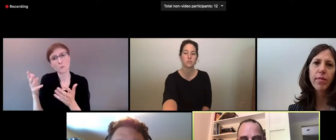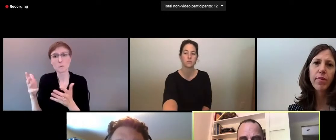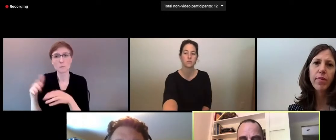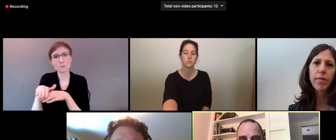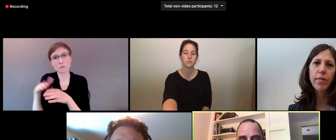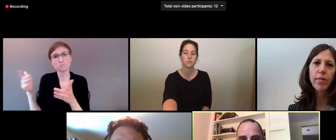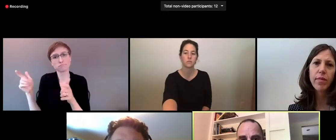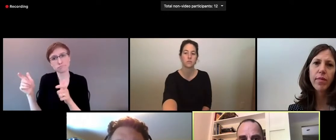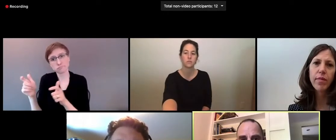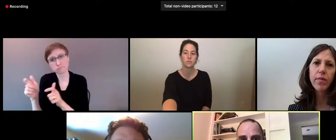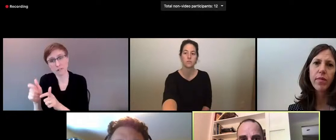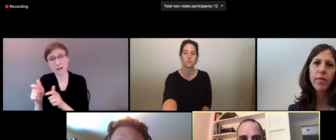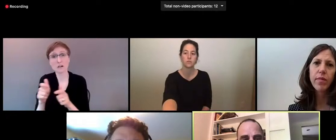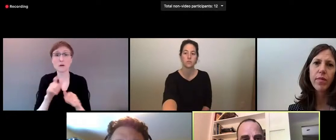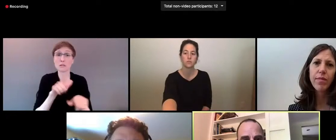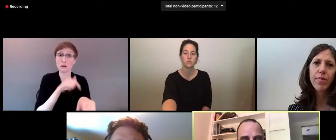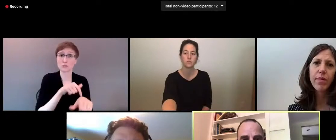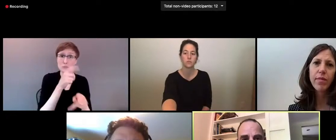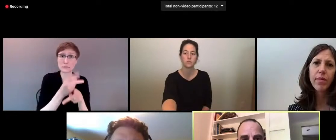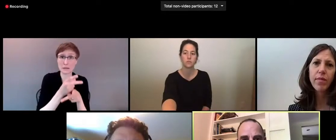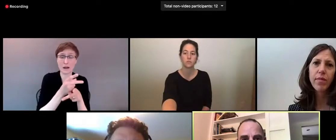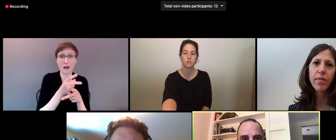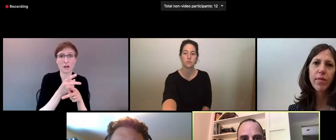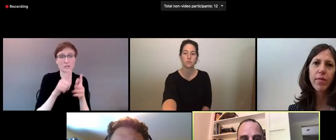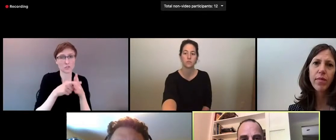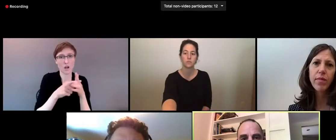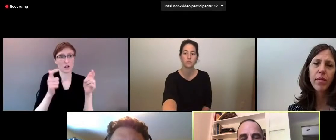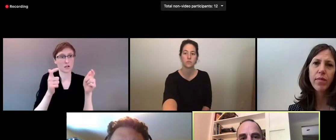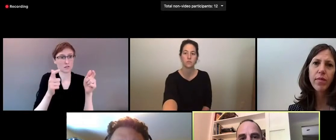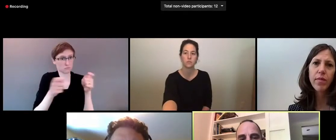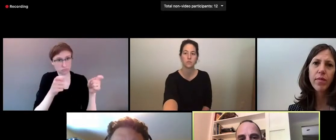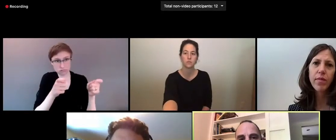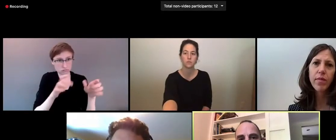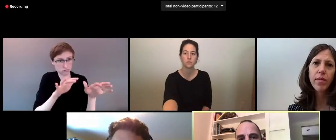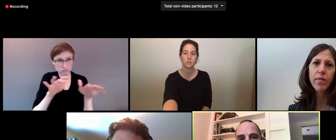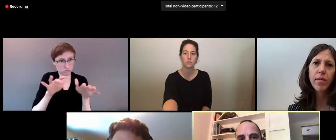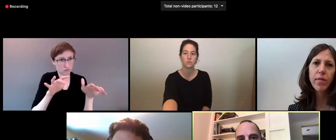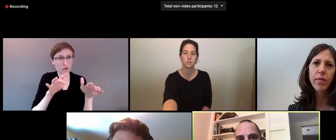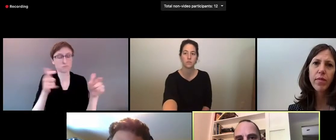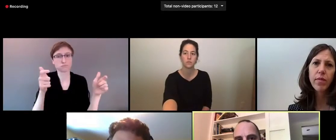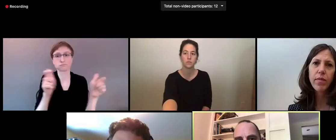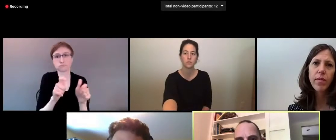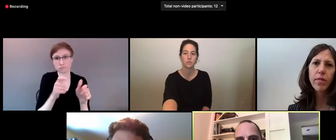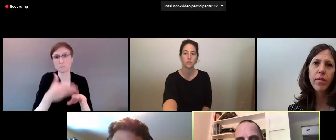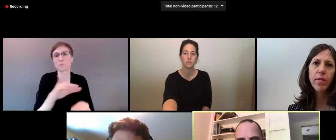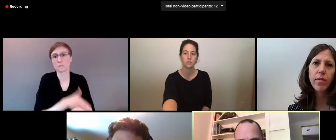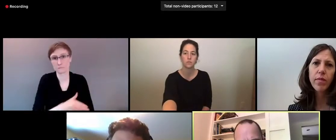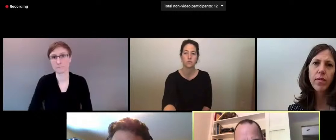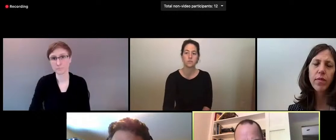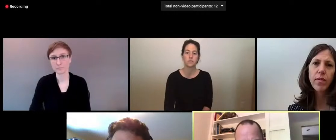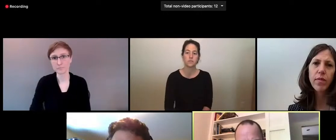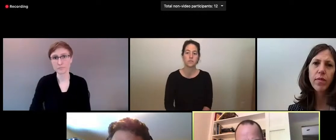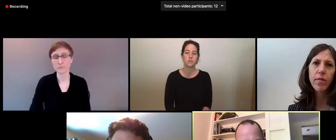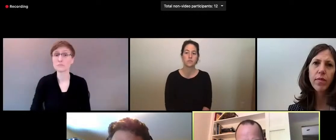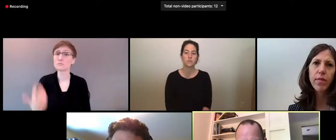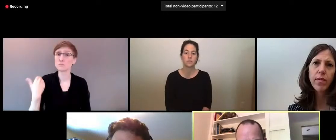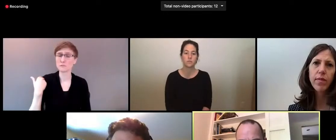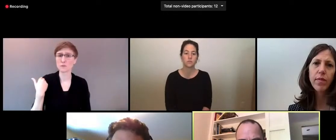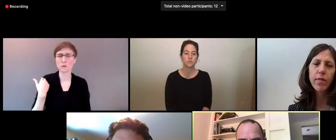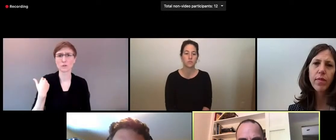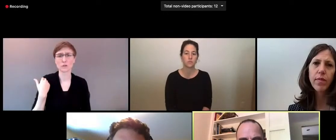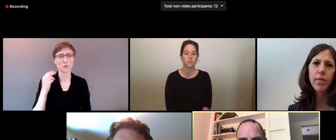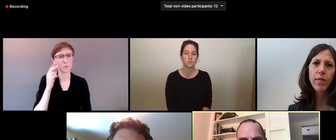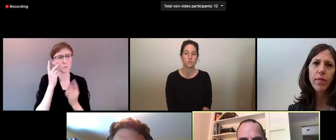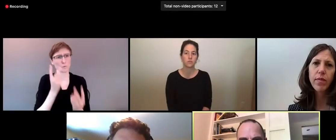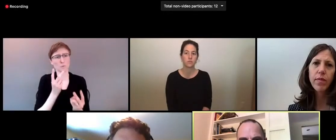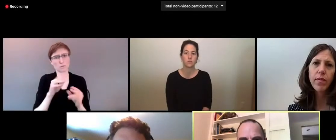for me, I think that I started off feeling extremely discouraged and frustrated by the outbreaks. One of